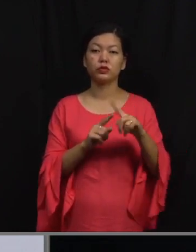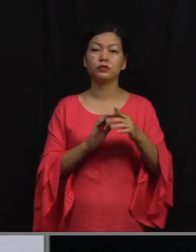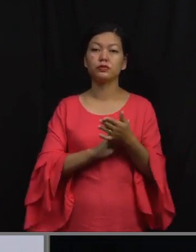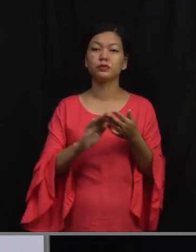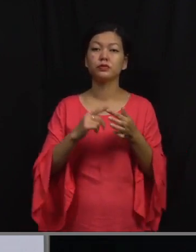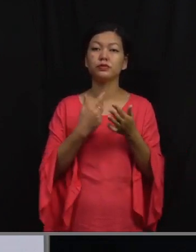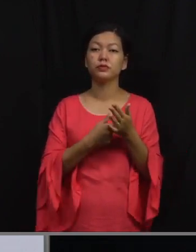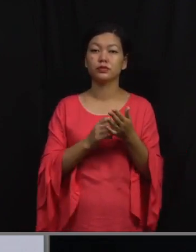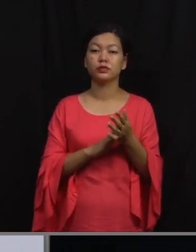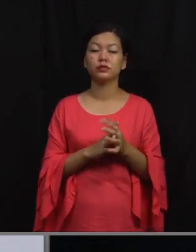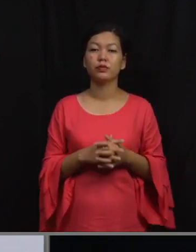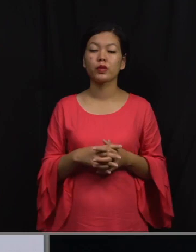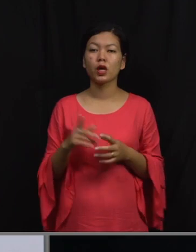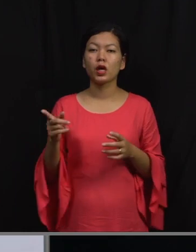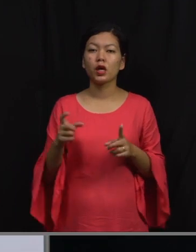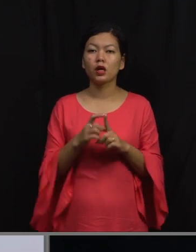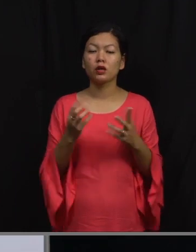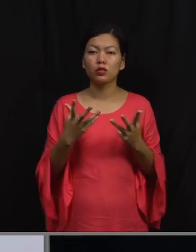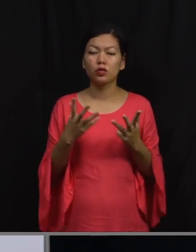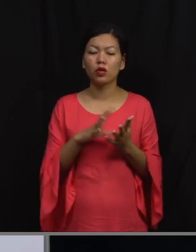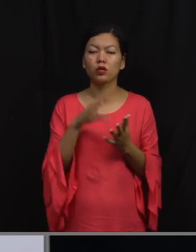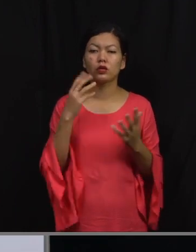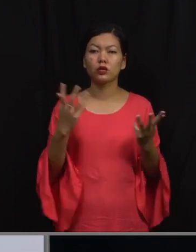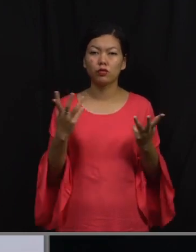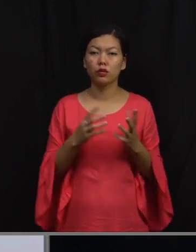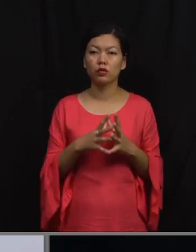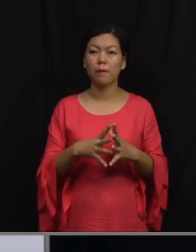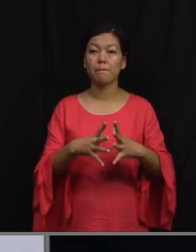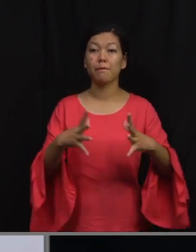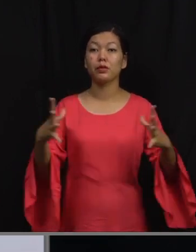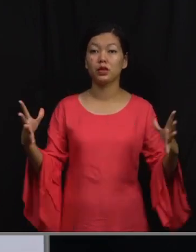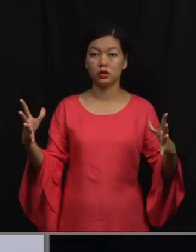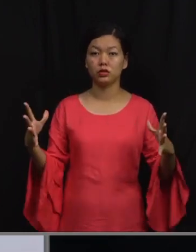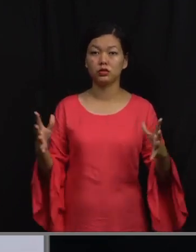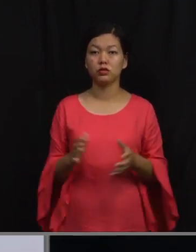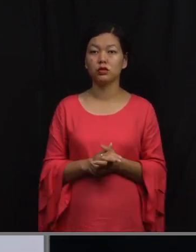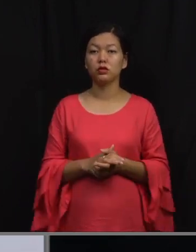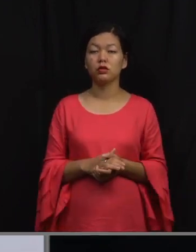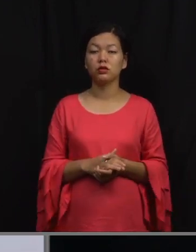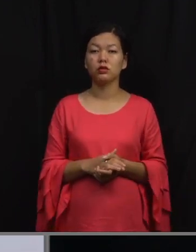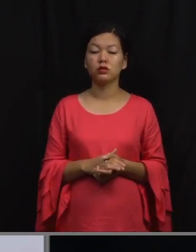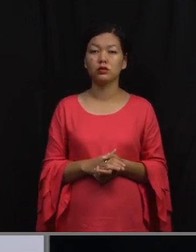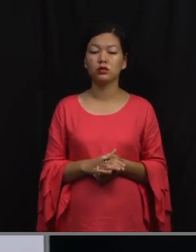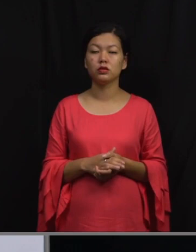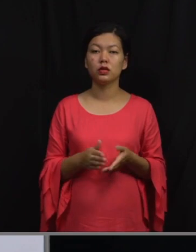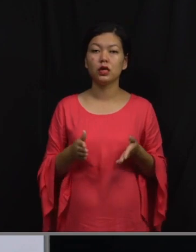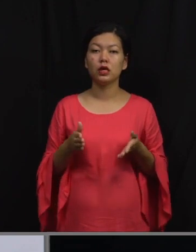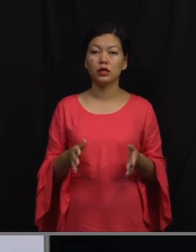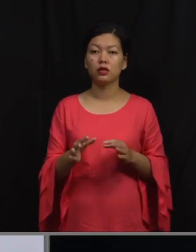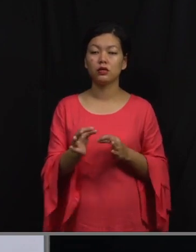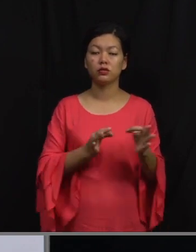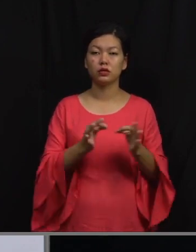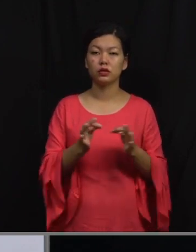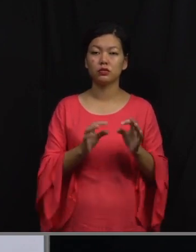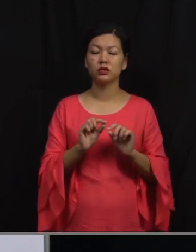the system, means large system which is in the macroscopic equilibrium. Okay, so let me understand, or let me explain